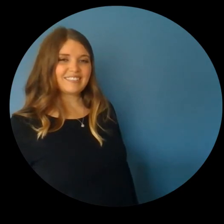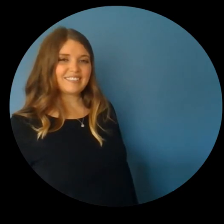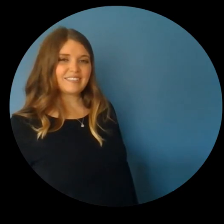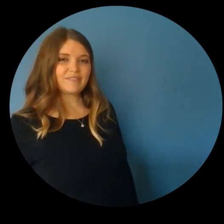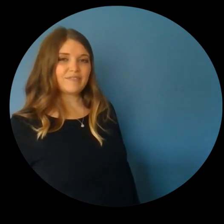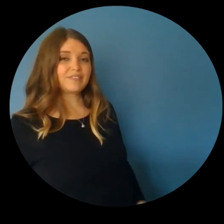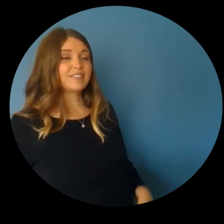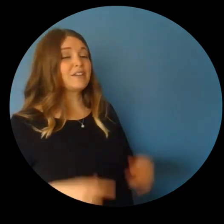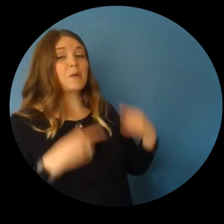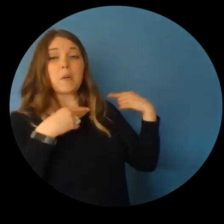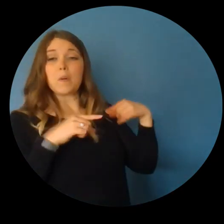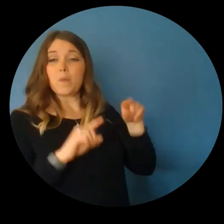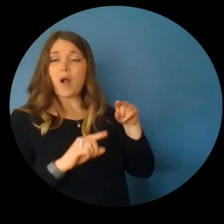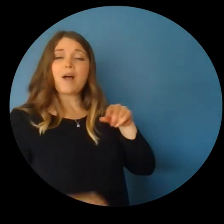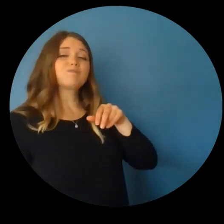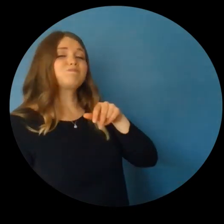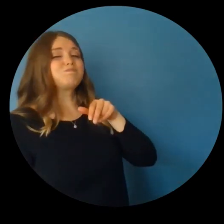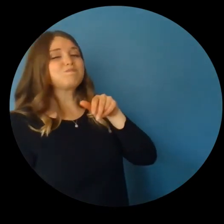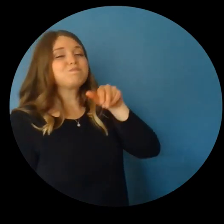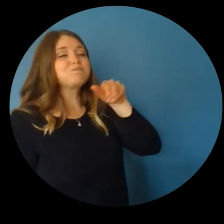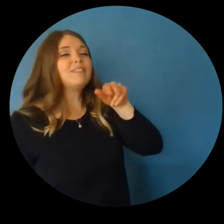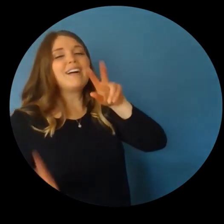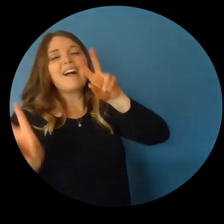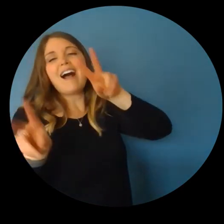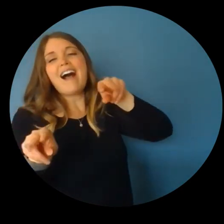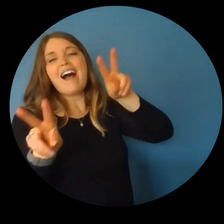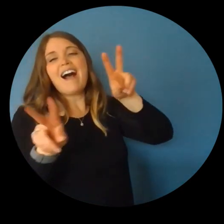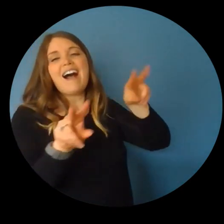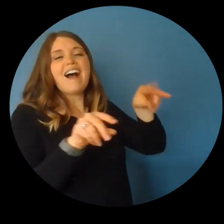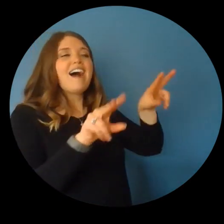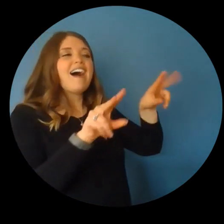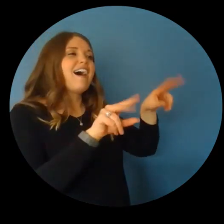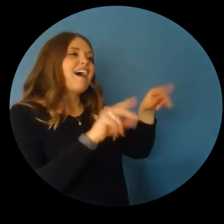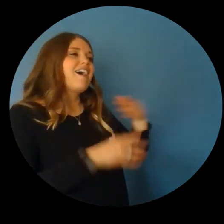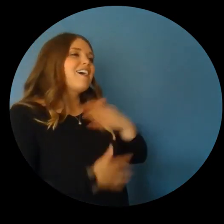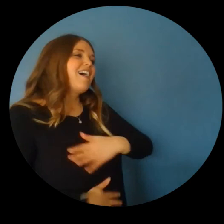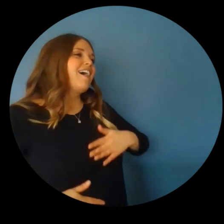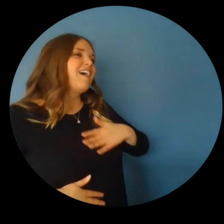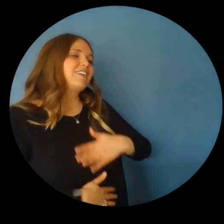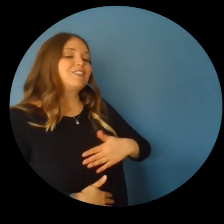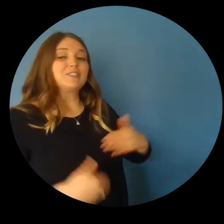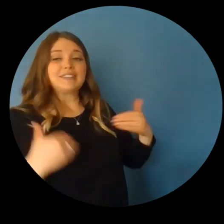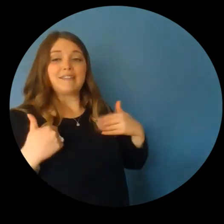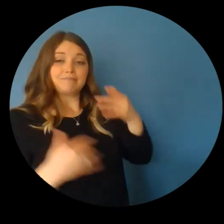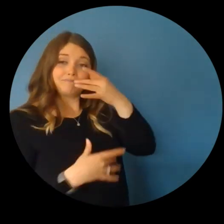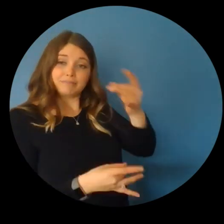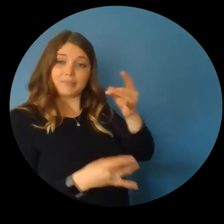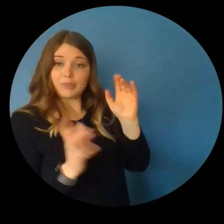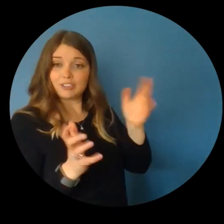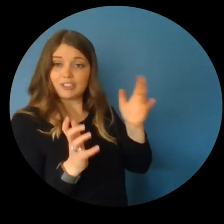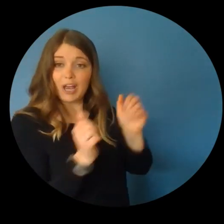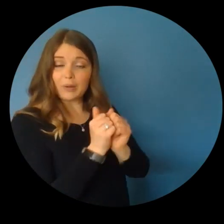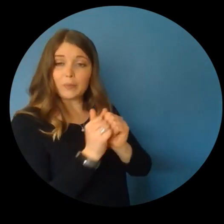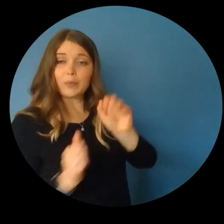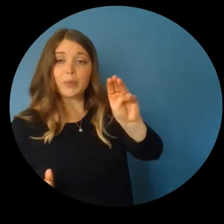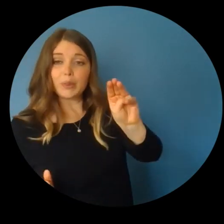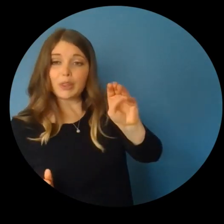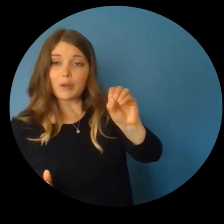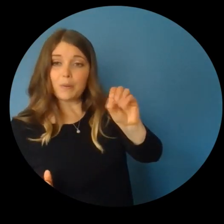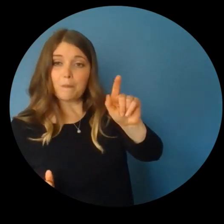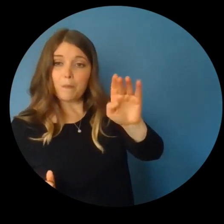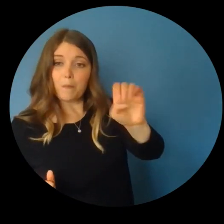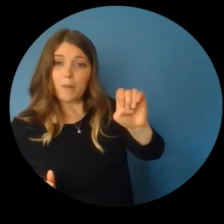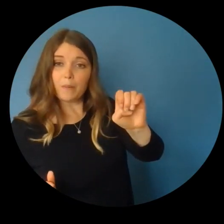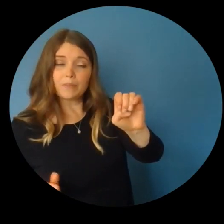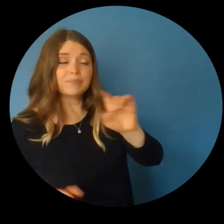"On my way up, I've enjoyed the view, and I have had a very interesting chat with the mole. It has actually been